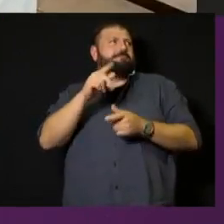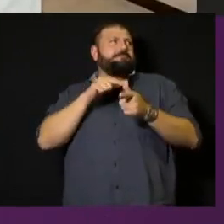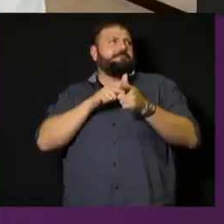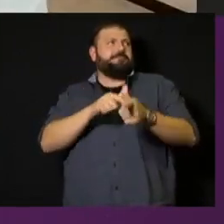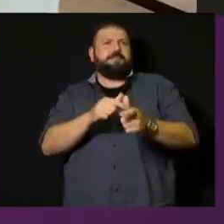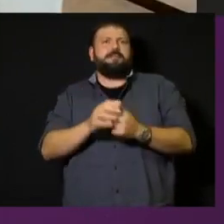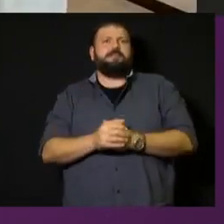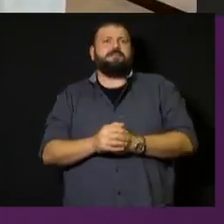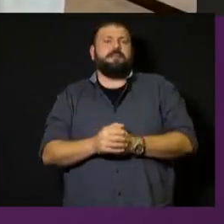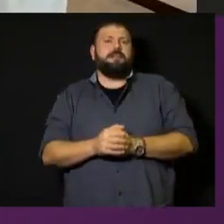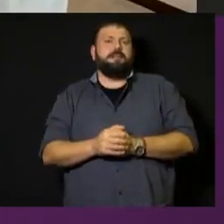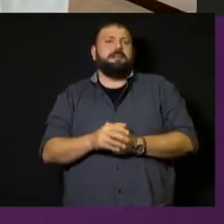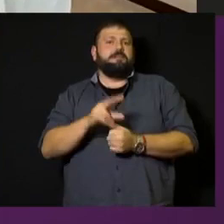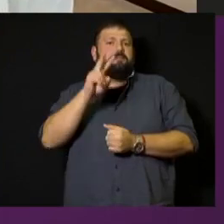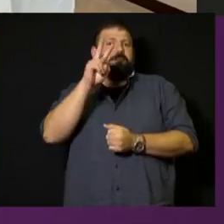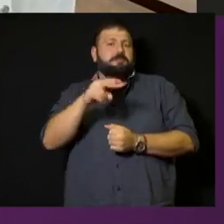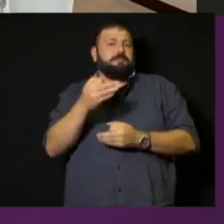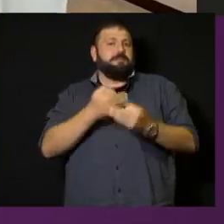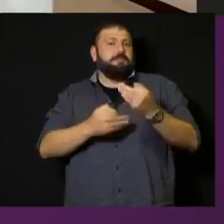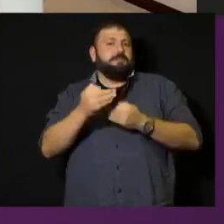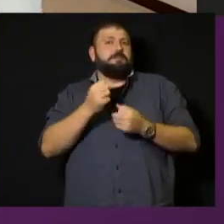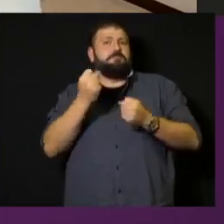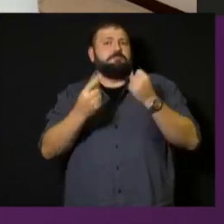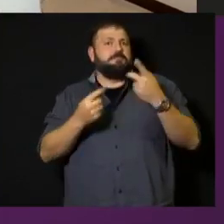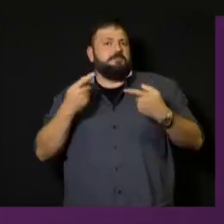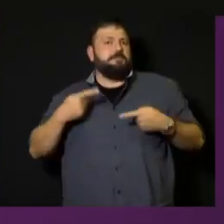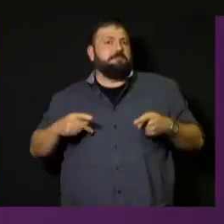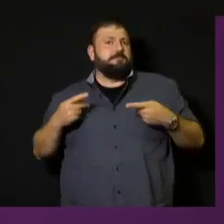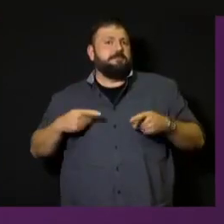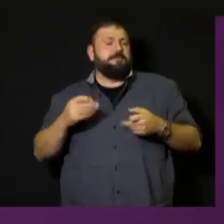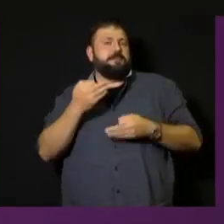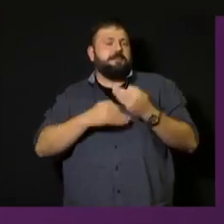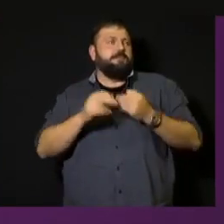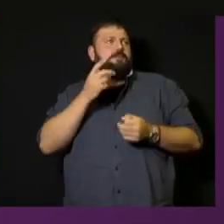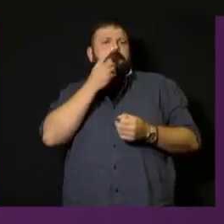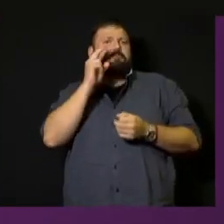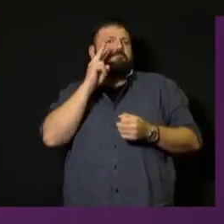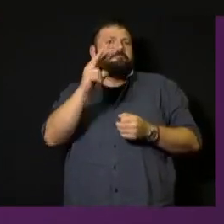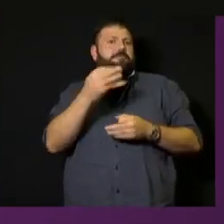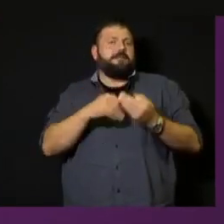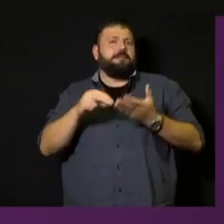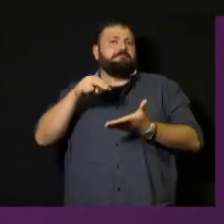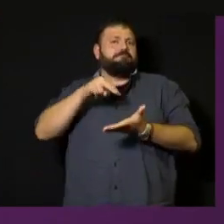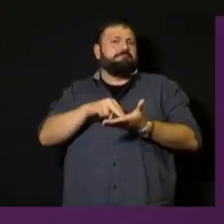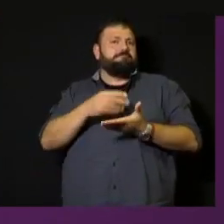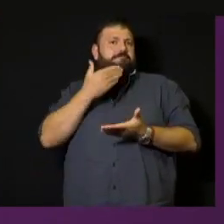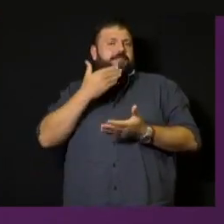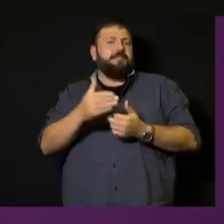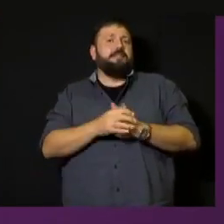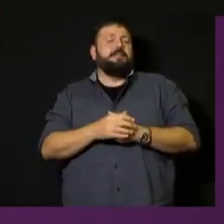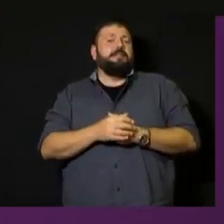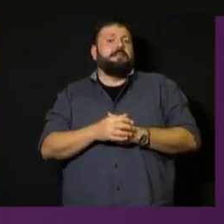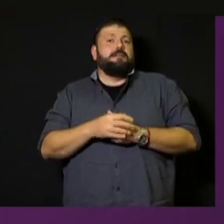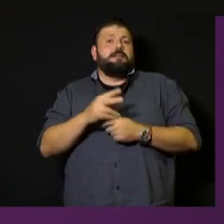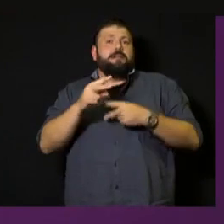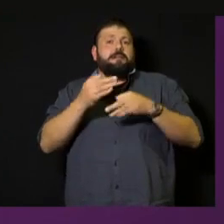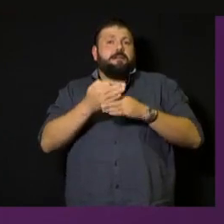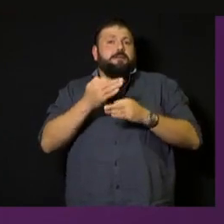Let's continue to wake those who manual was like this. I think that now he woke